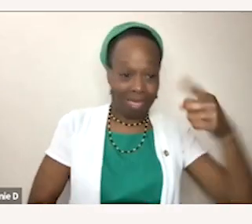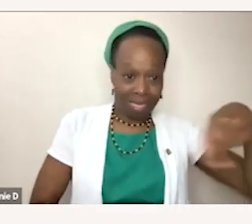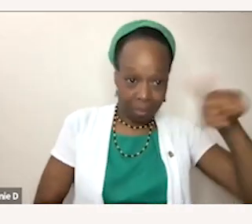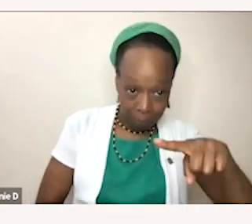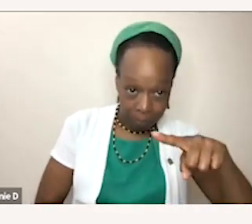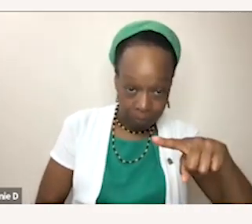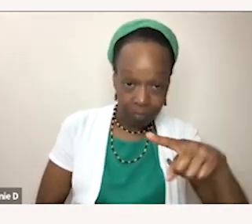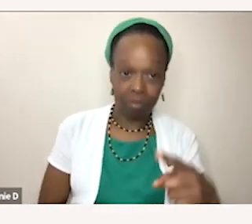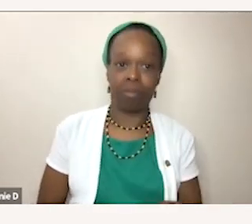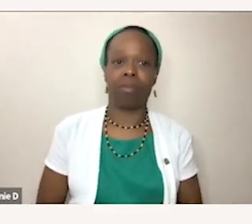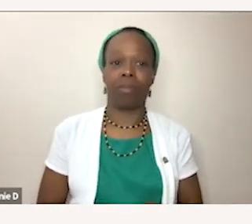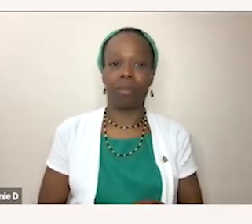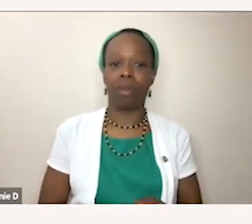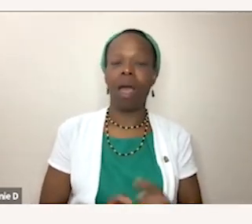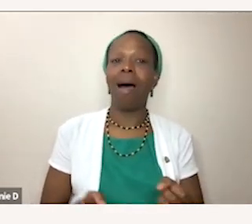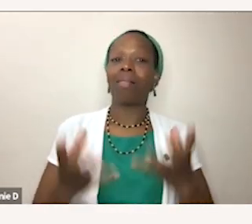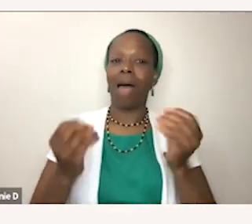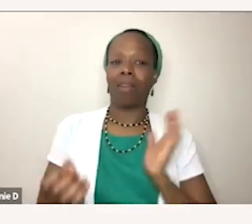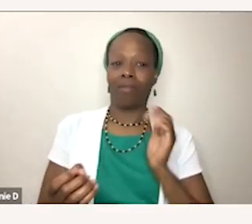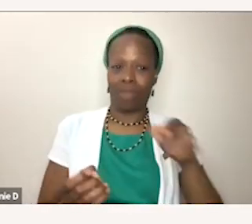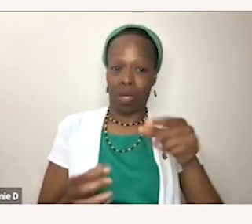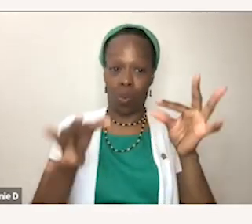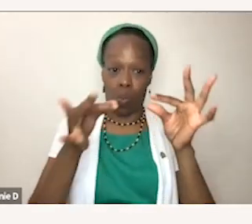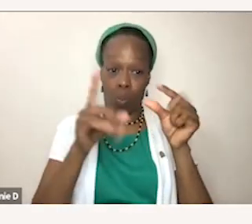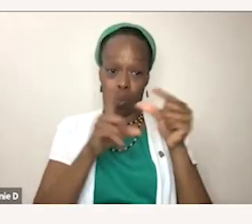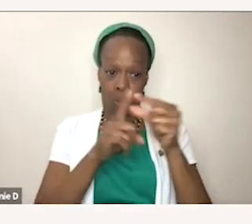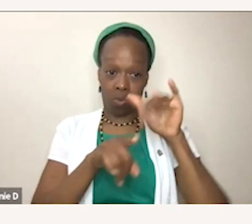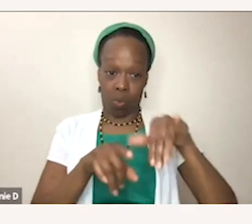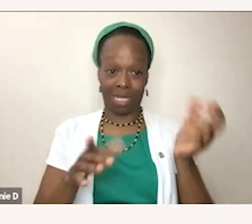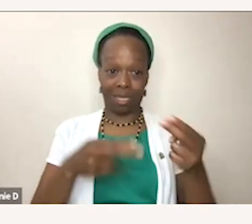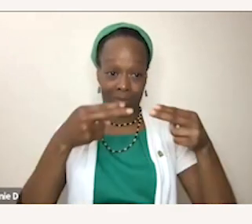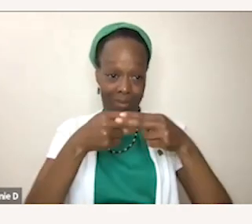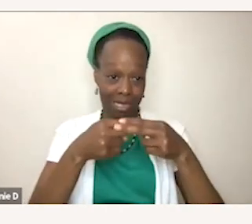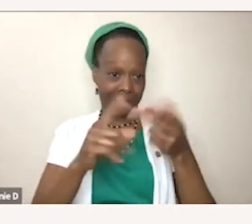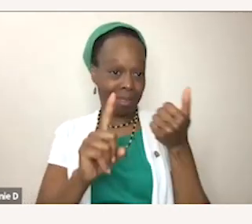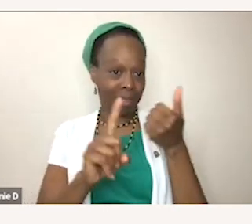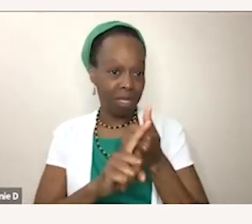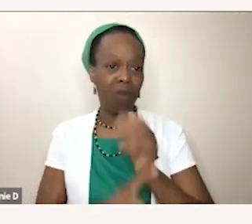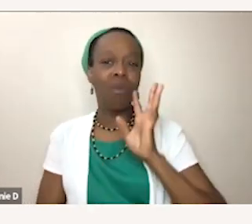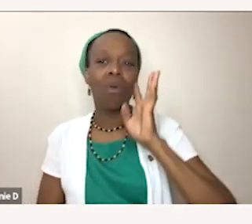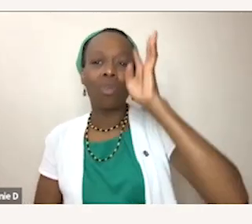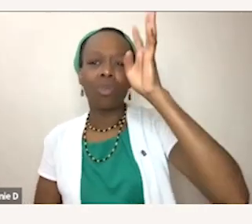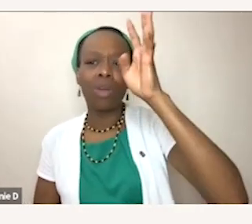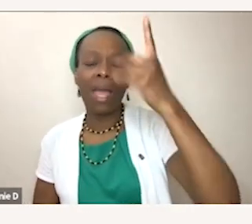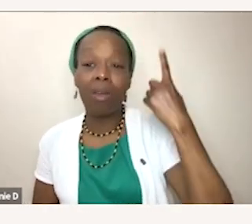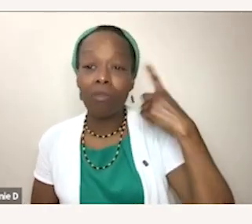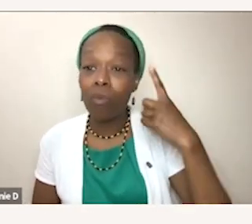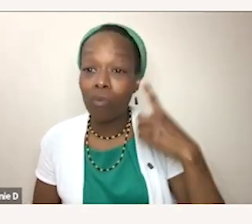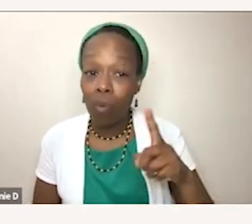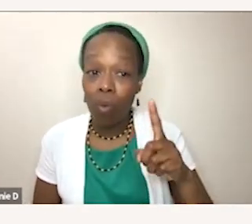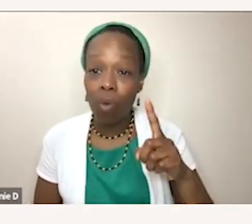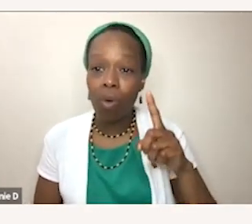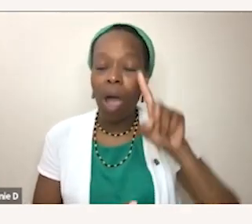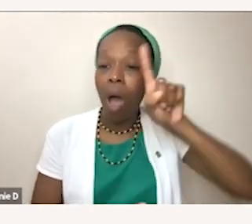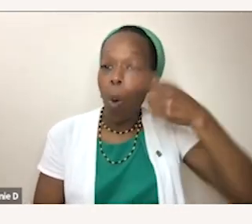a lot of these terms that are on this slide here, like I said, they're created for the sole purpose of